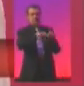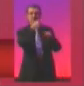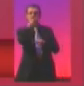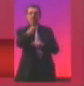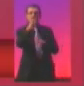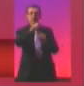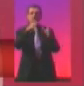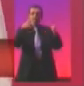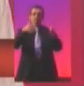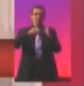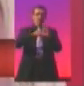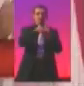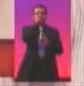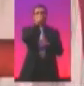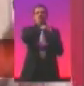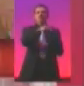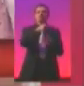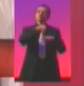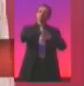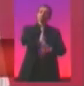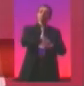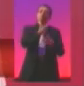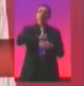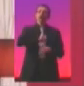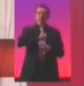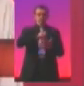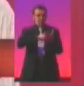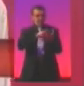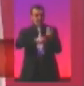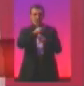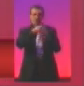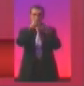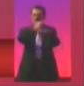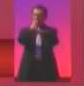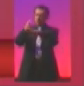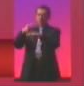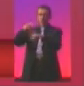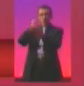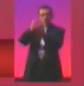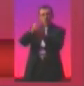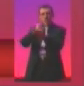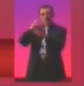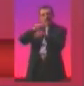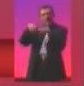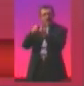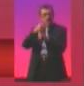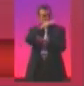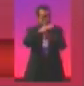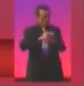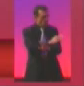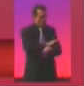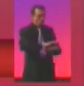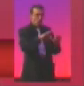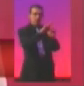through a rising minimum wage, and bold in reforming our financial institutions so they properly serve lower and middle income families in this